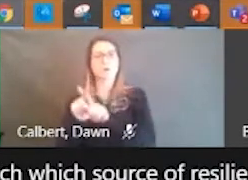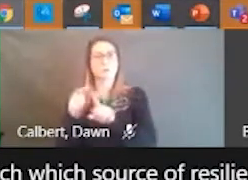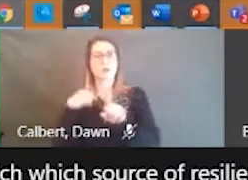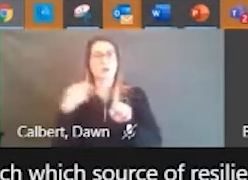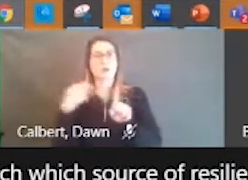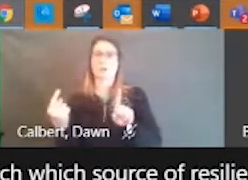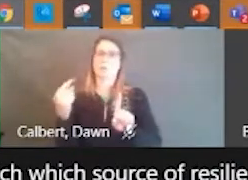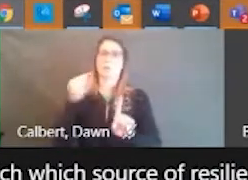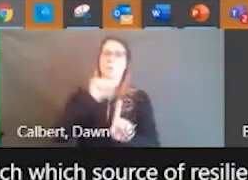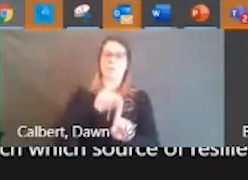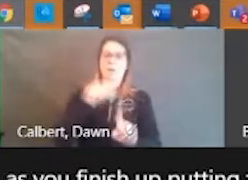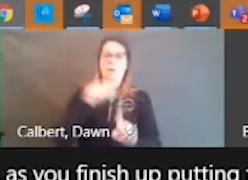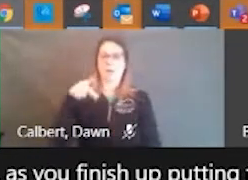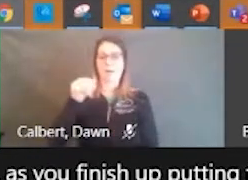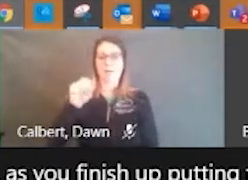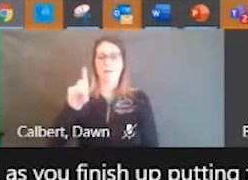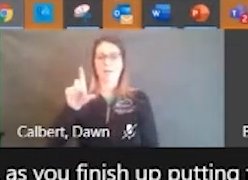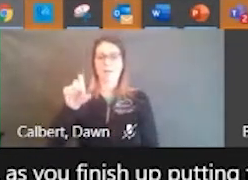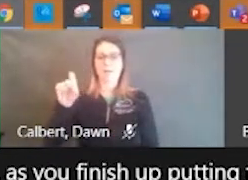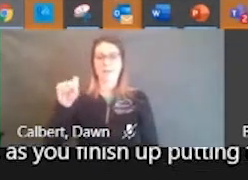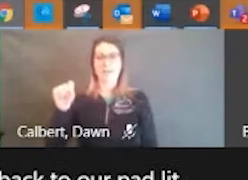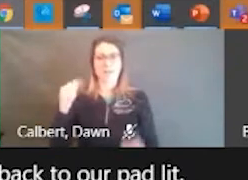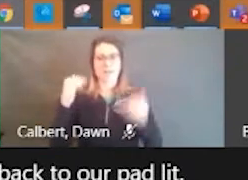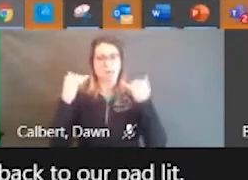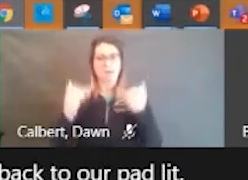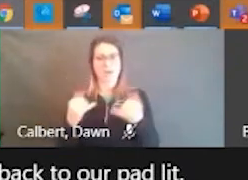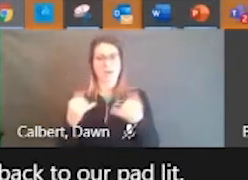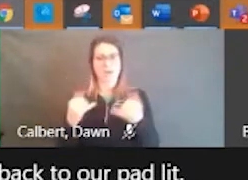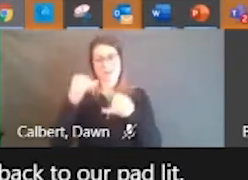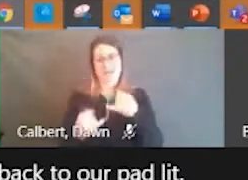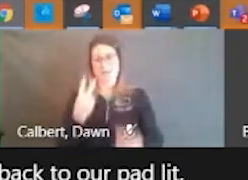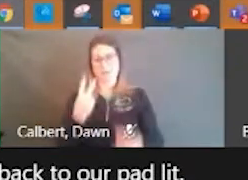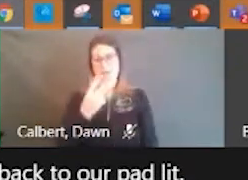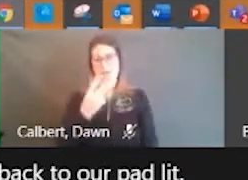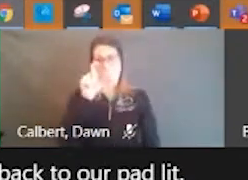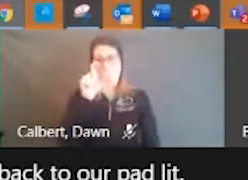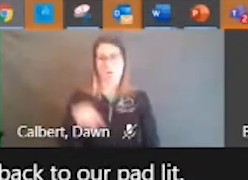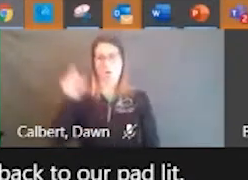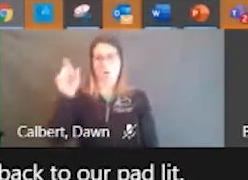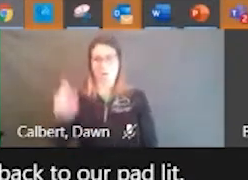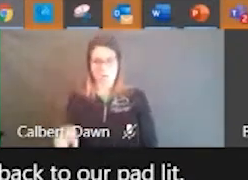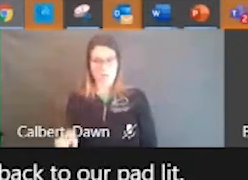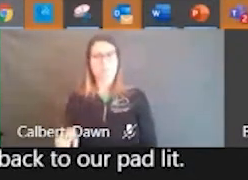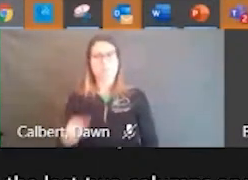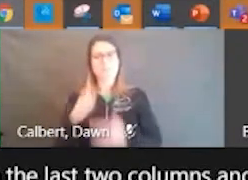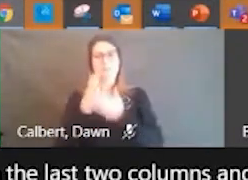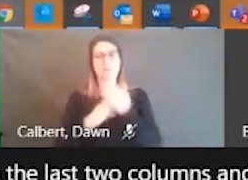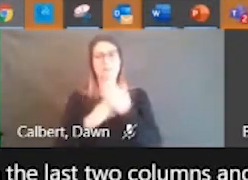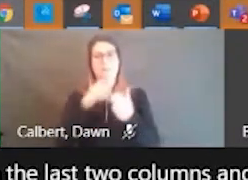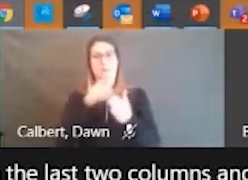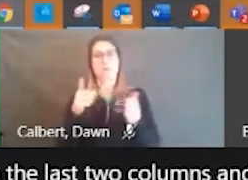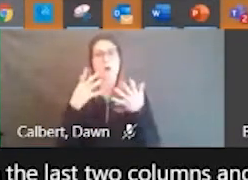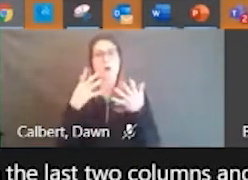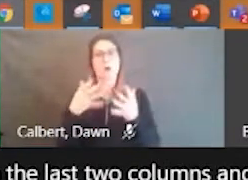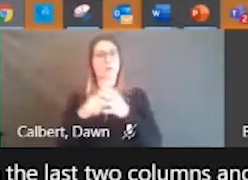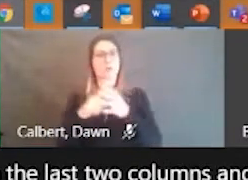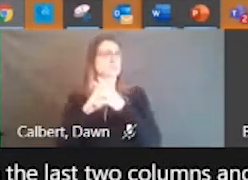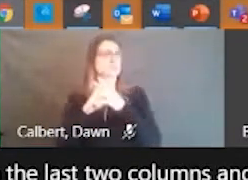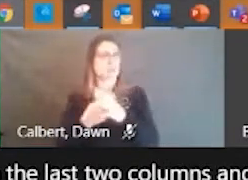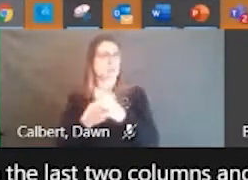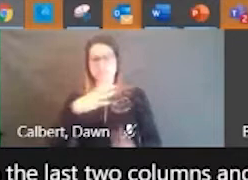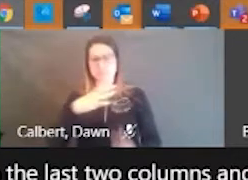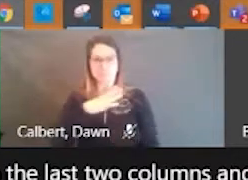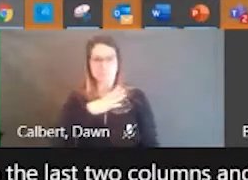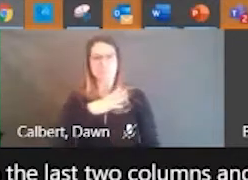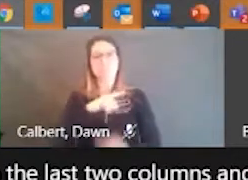Padlet. The last two columns, and again, some of you had already started this, which is totally fine, totally cool. But